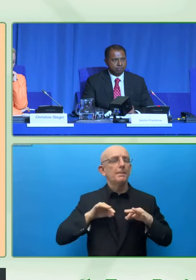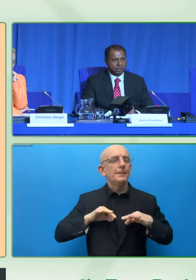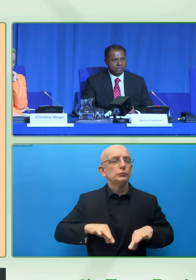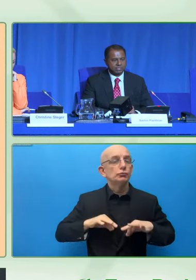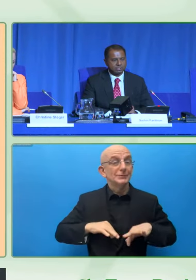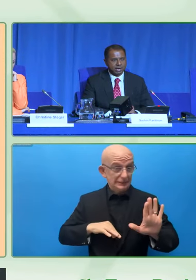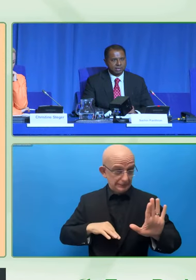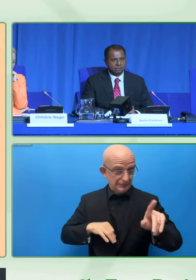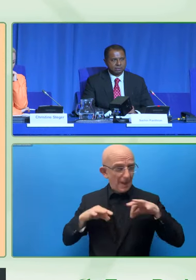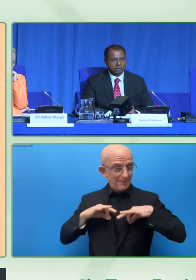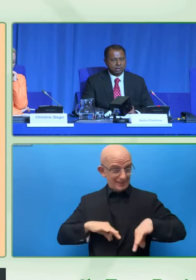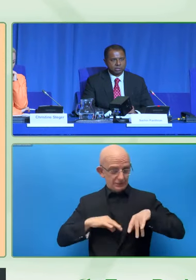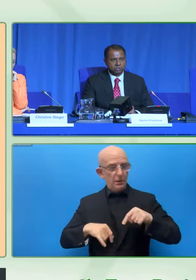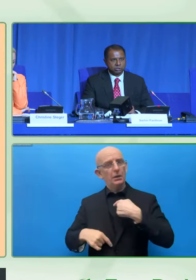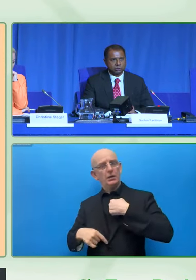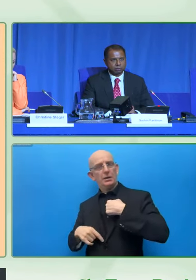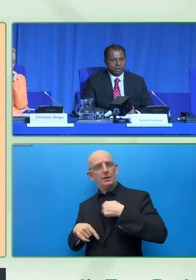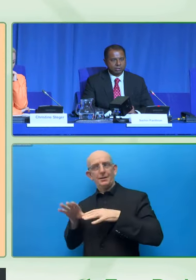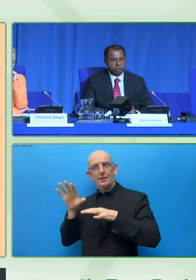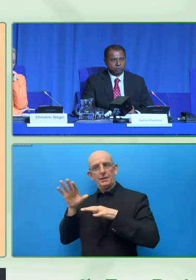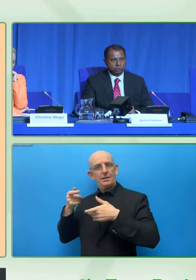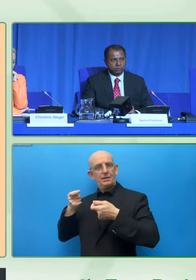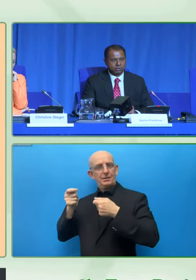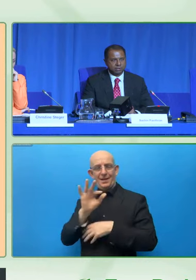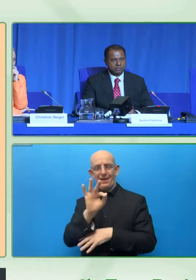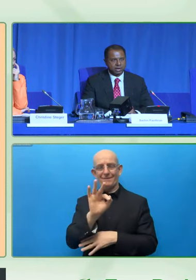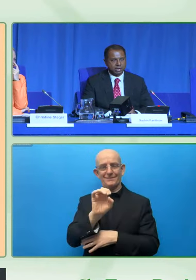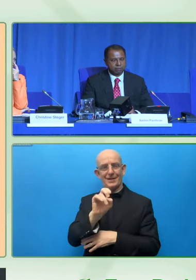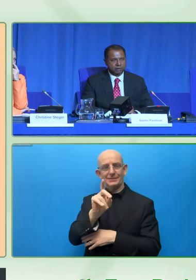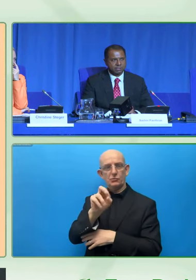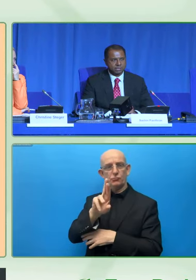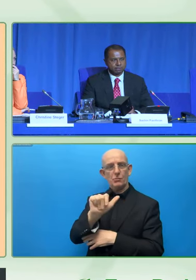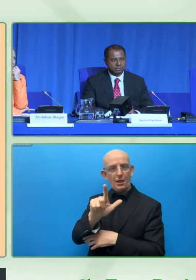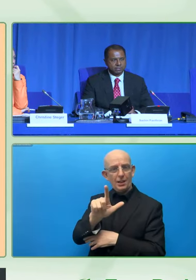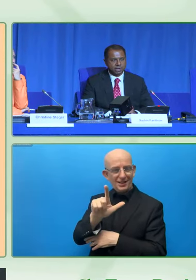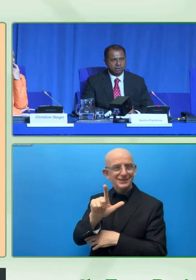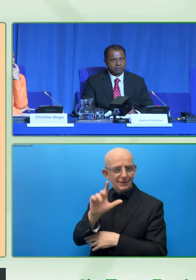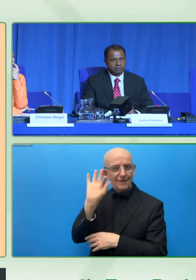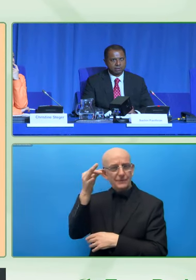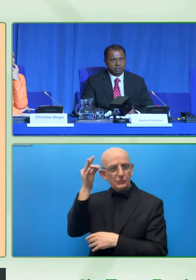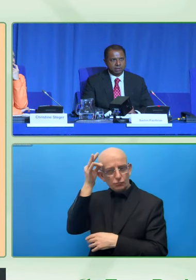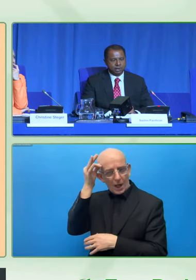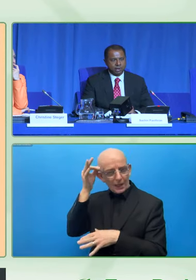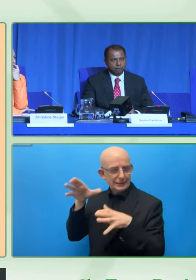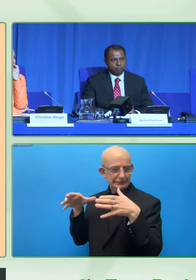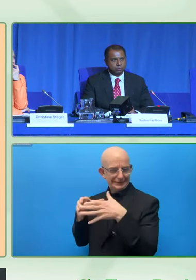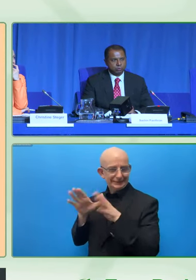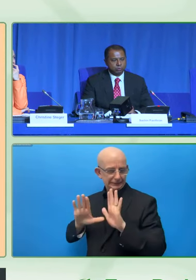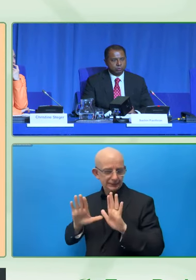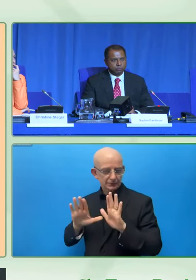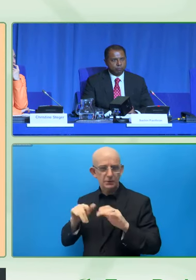agency, but its task is to ensure the design of accessible standards